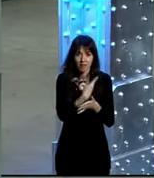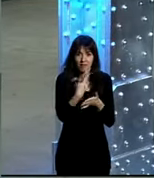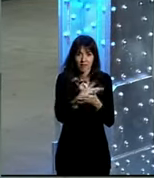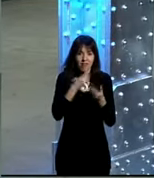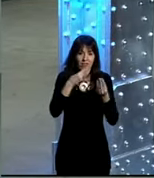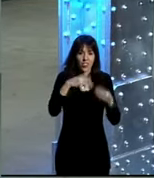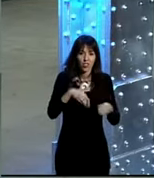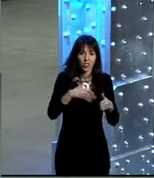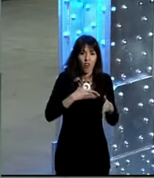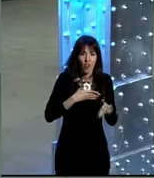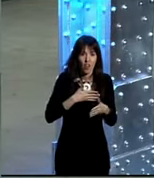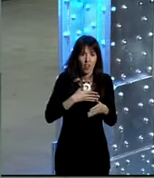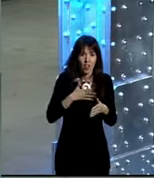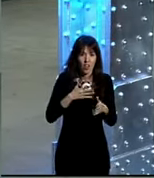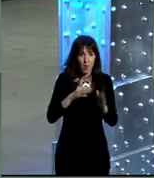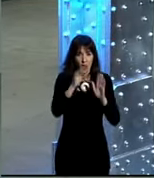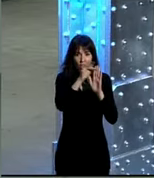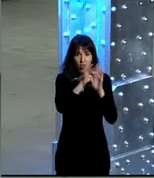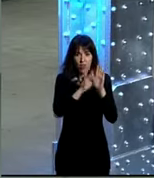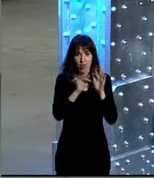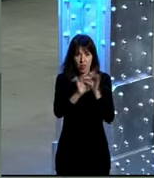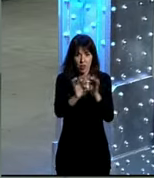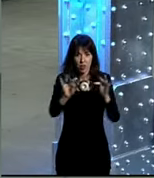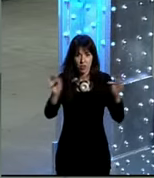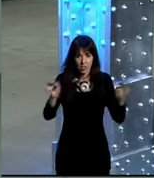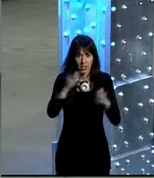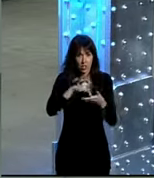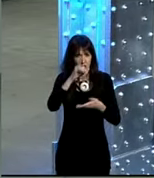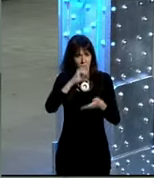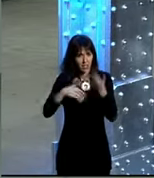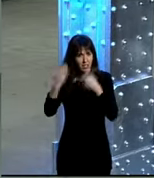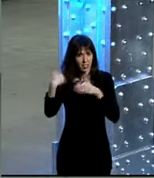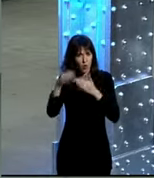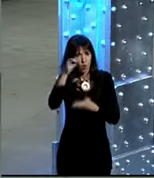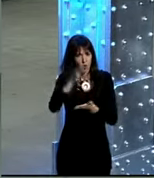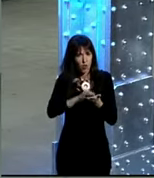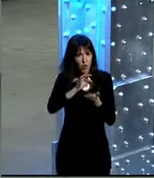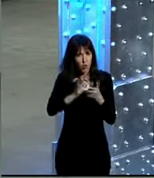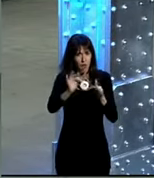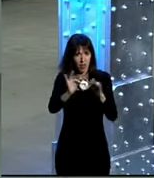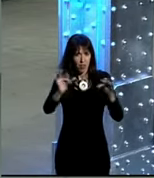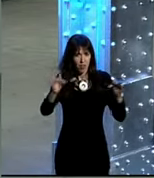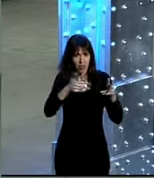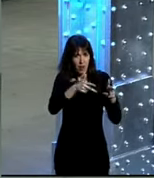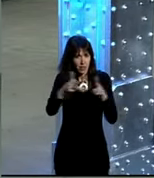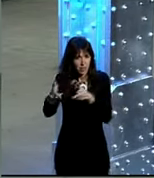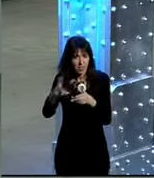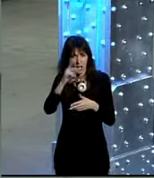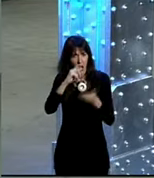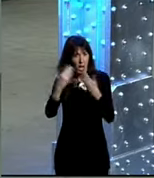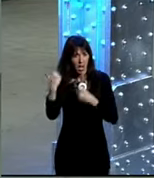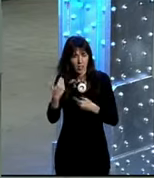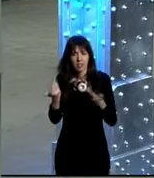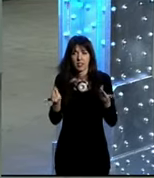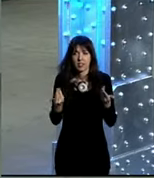graves of unknown people who died in the famines in the 19th century, and so on. And we also encourage the senior members to avail themselves